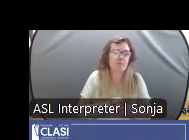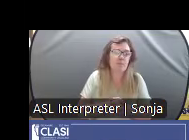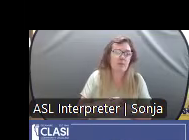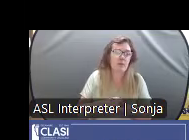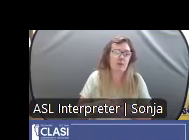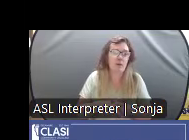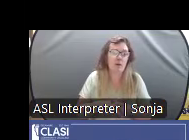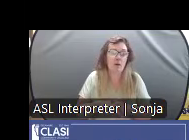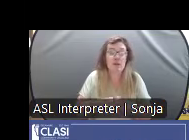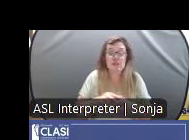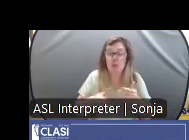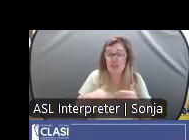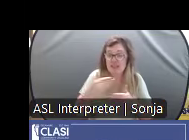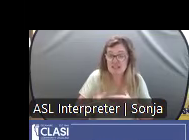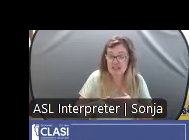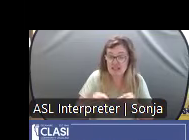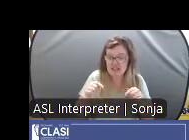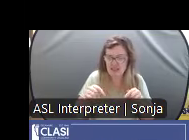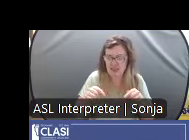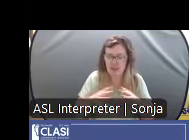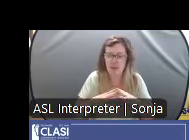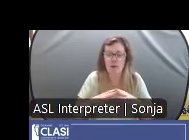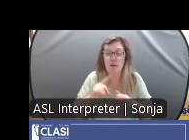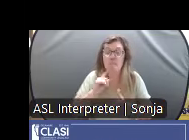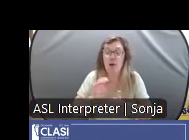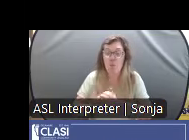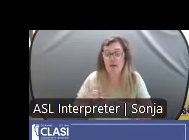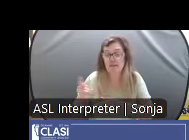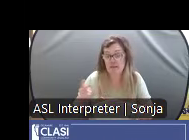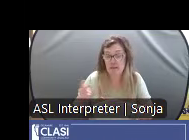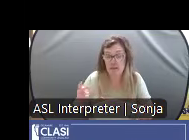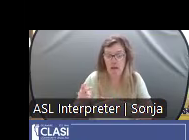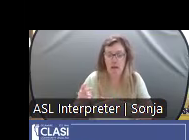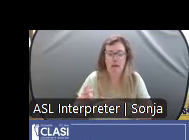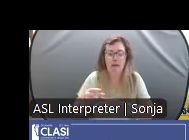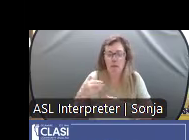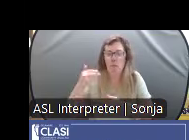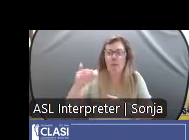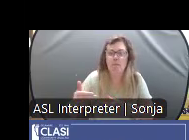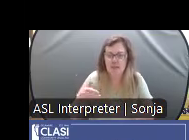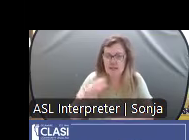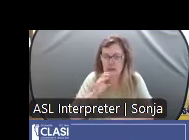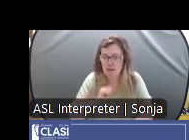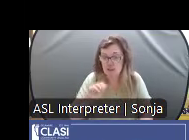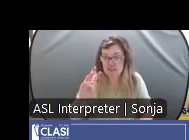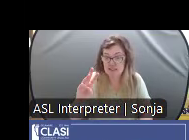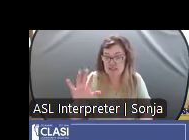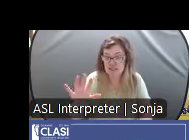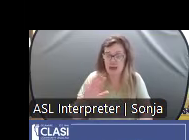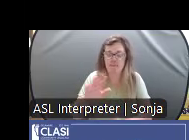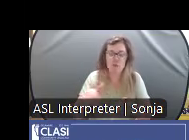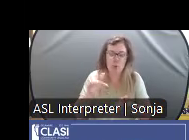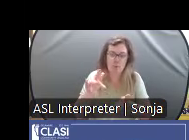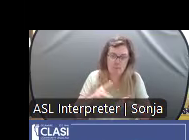next little thing because, as I said a little while ago, both my wife and I are turning 65. So we are in the middle of our